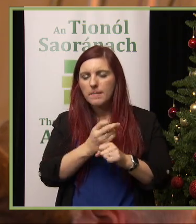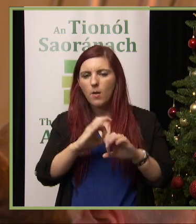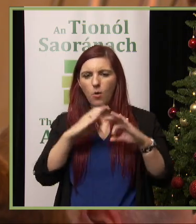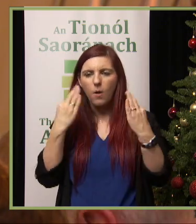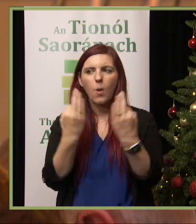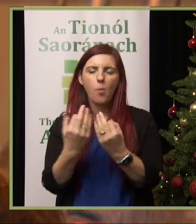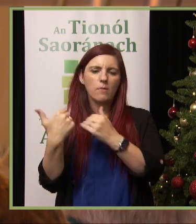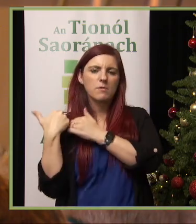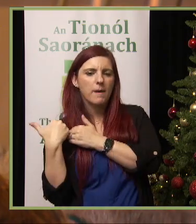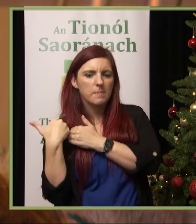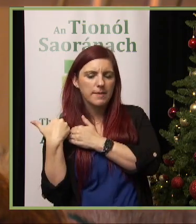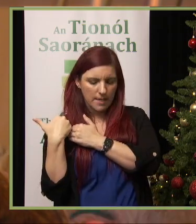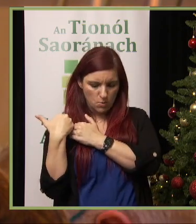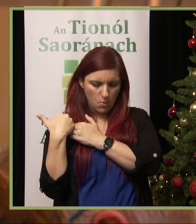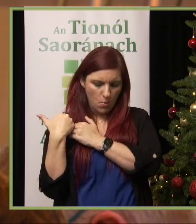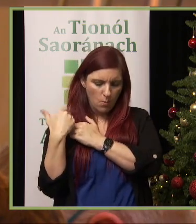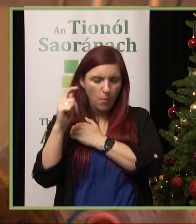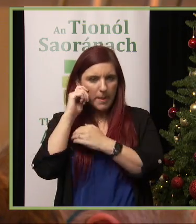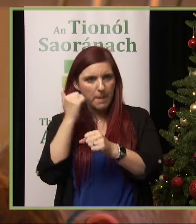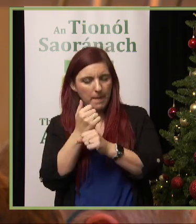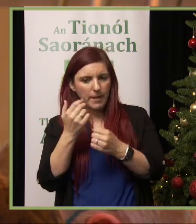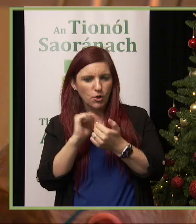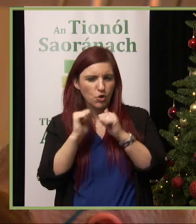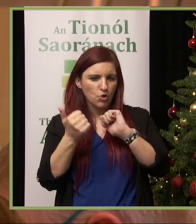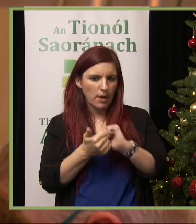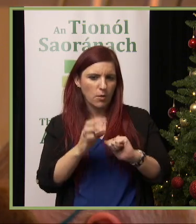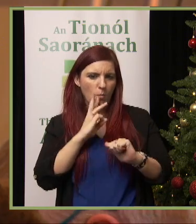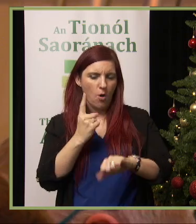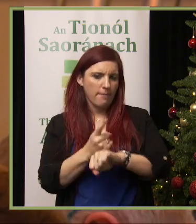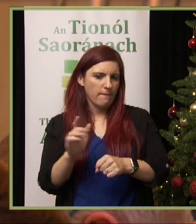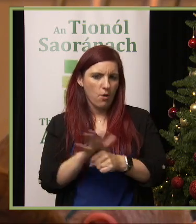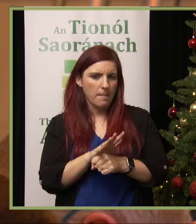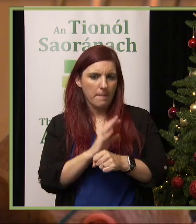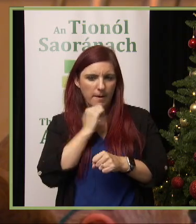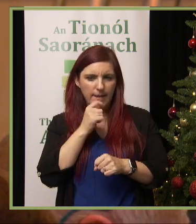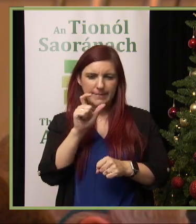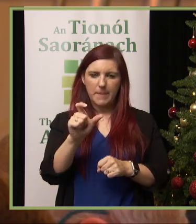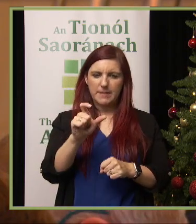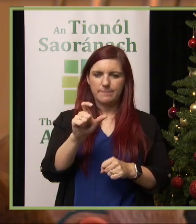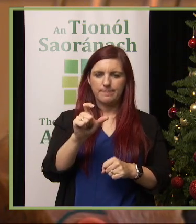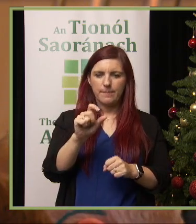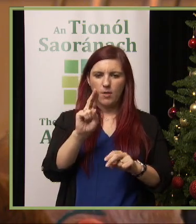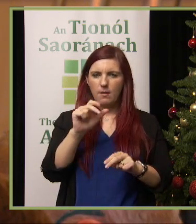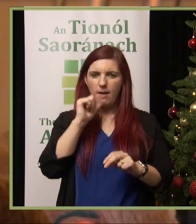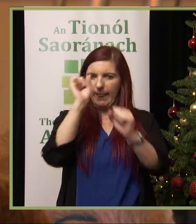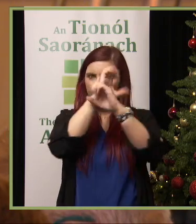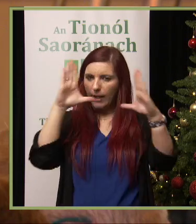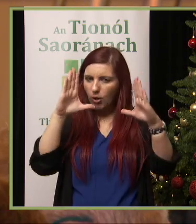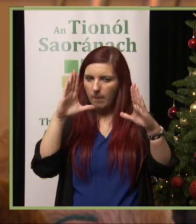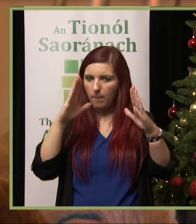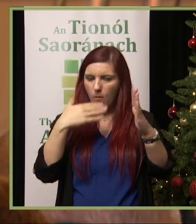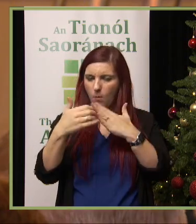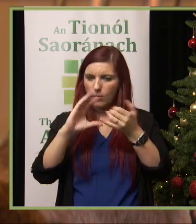responsibility. So we were thinking about changing the wording of it completely because it just sounded a little bit unclear about what we were trying to say.